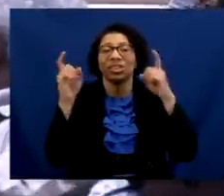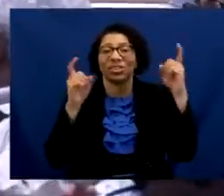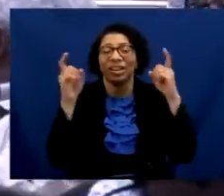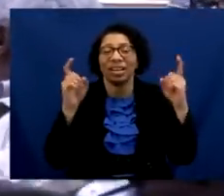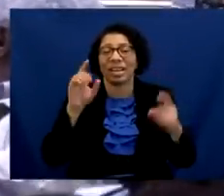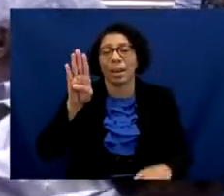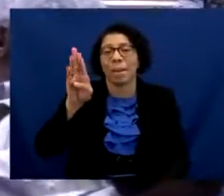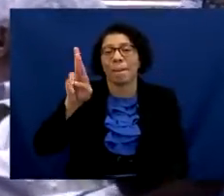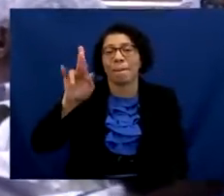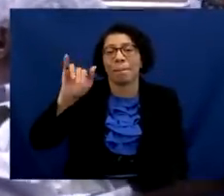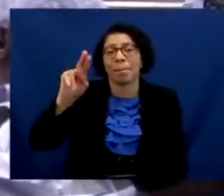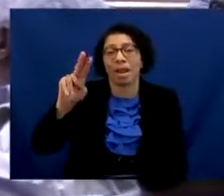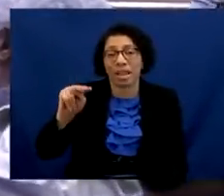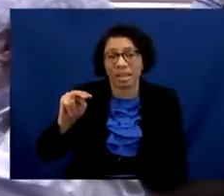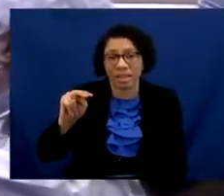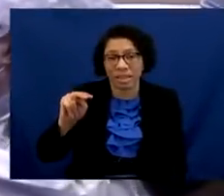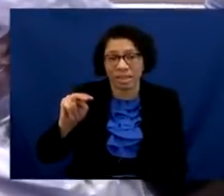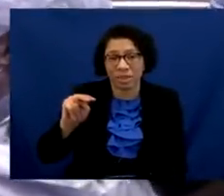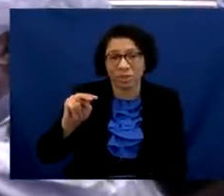today.